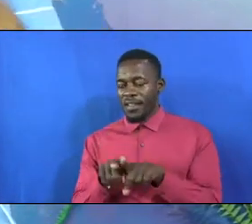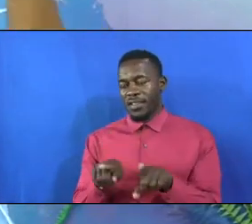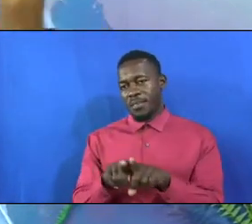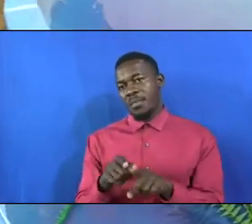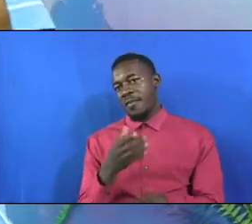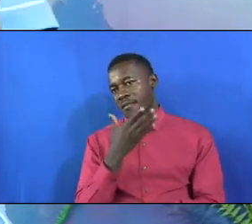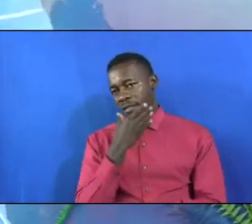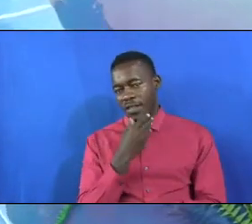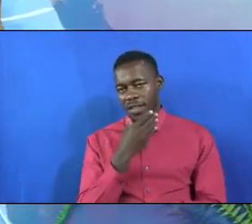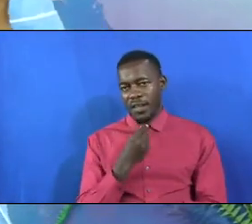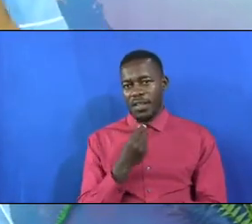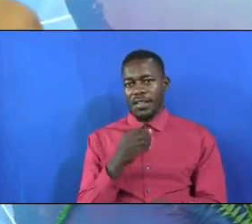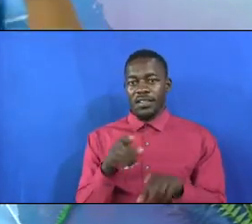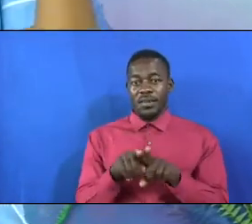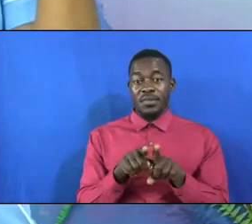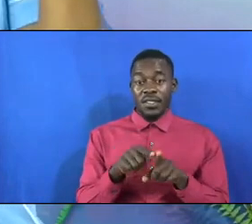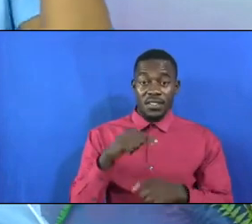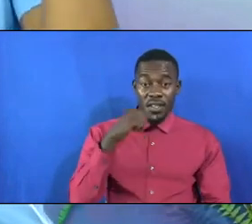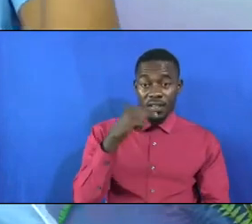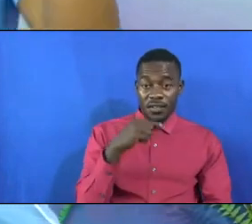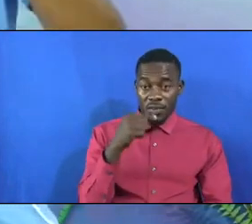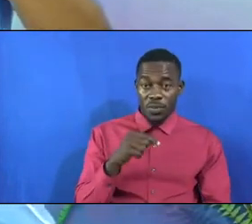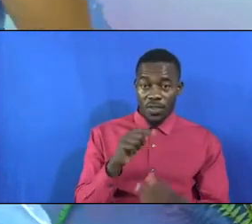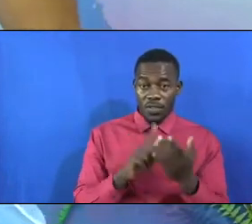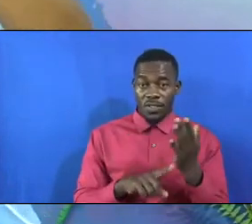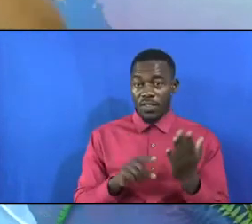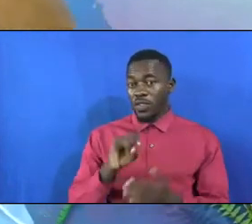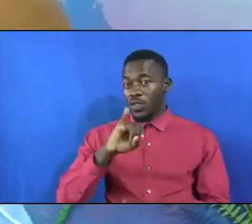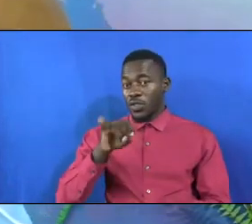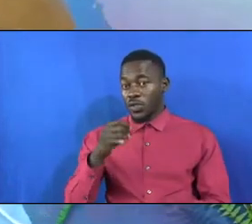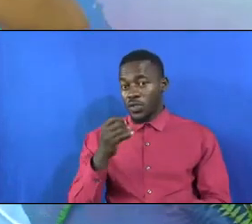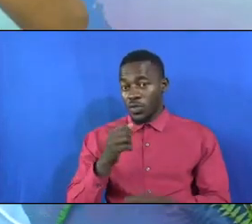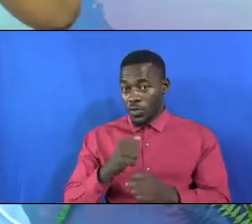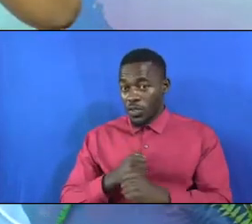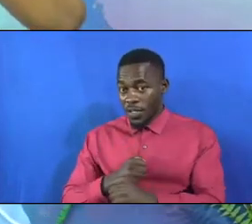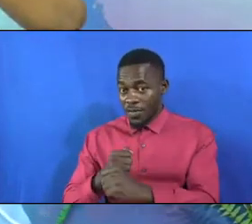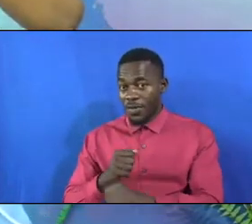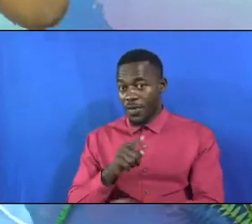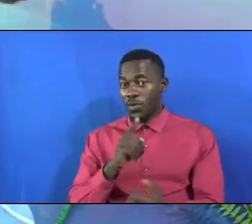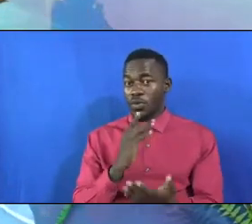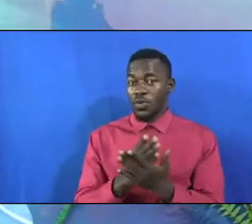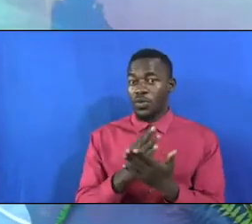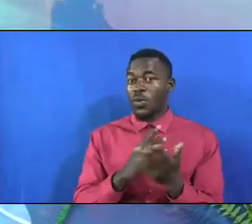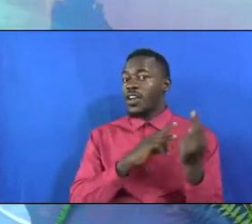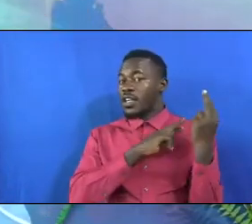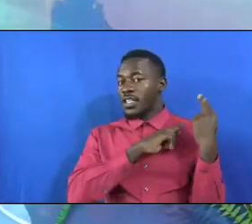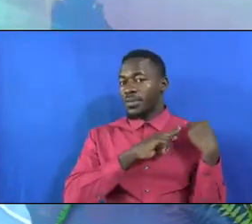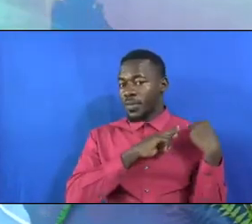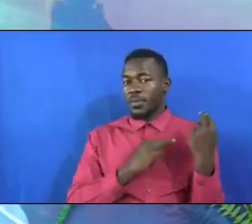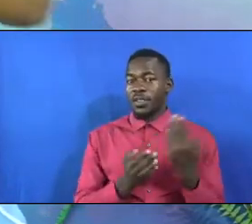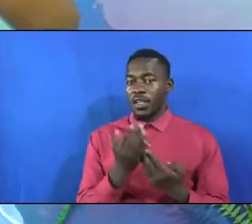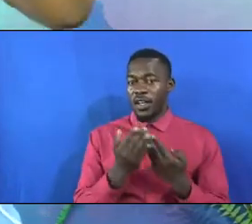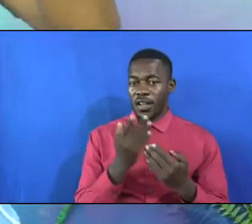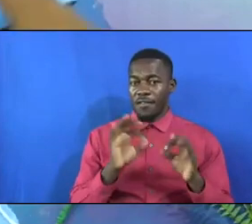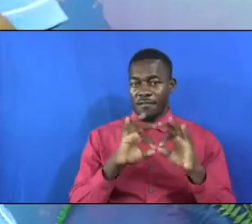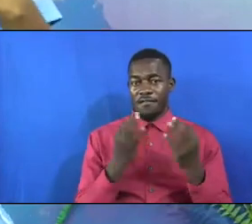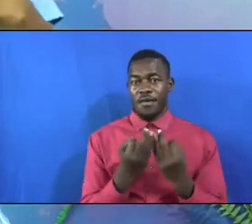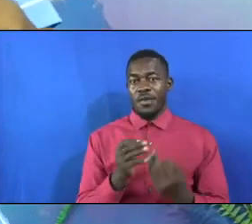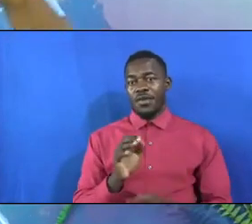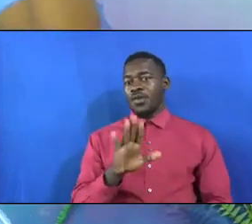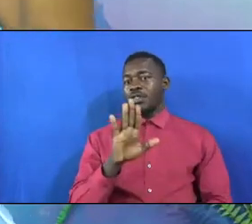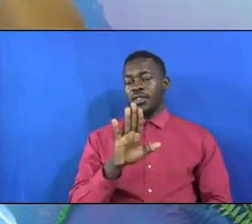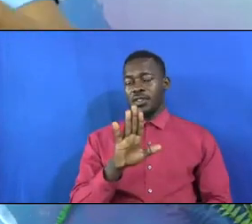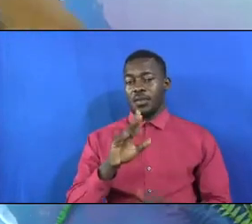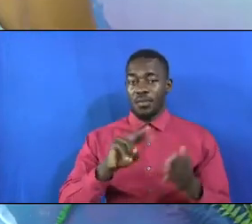father. And actually he says, Joseph, you're responsible of taking care of your family. So they will